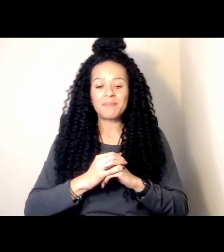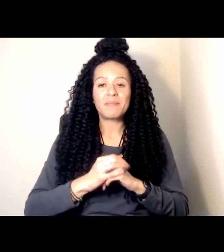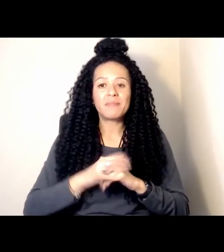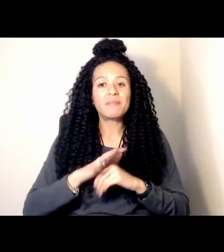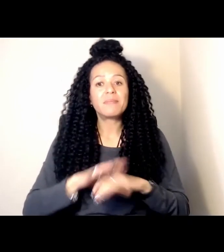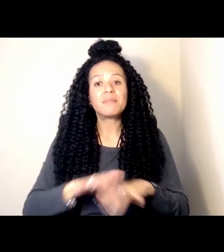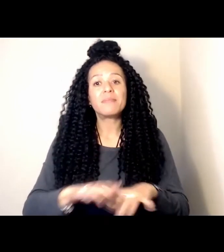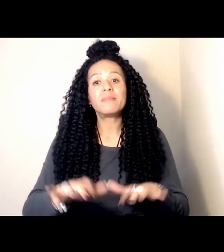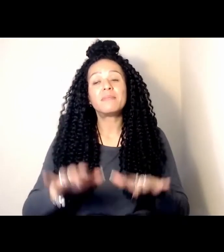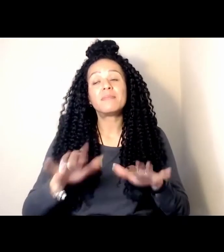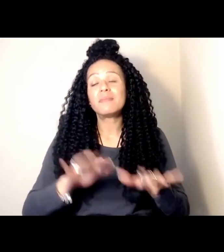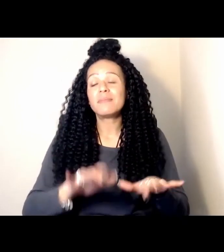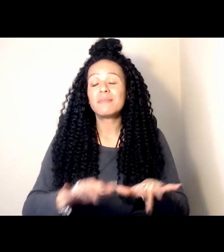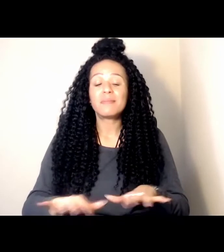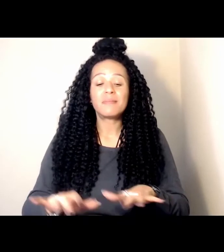among the